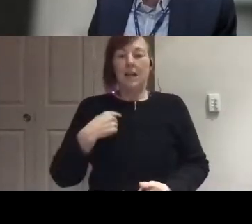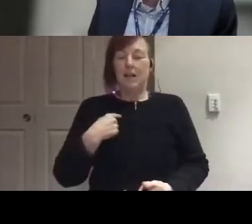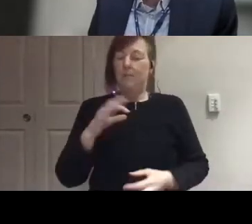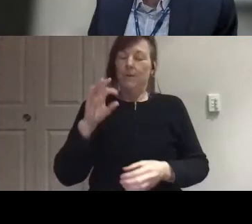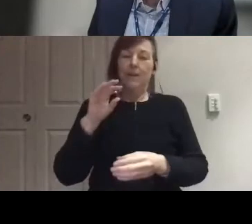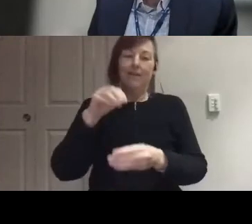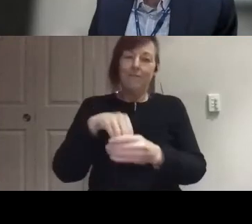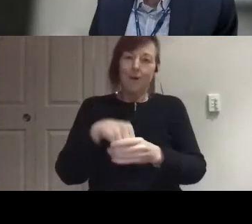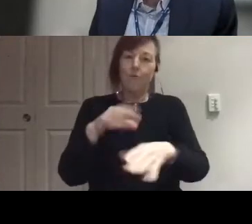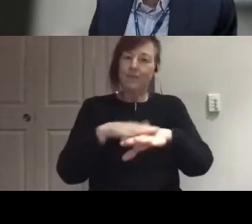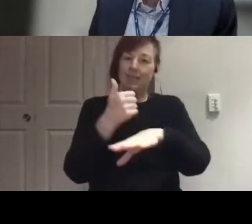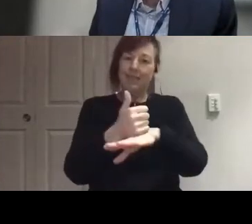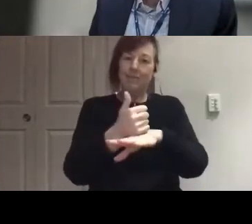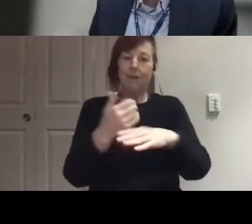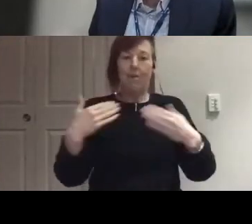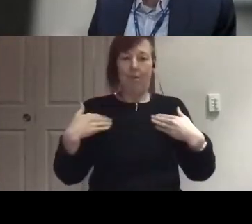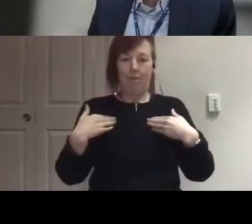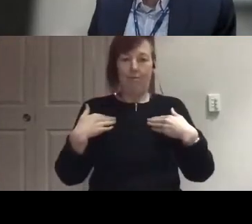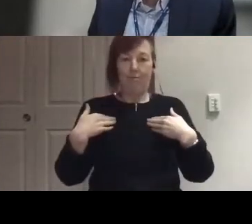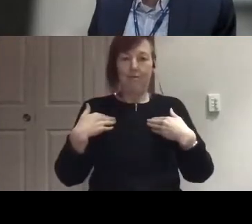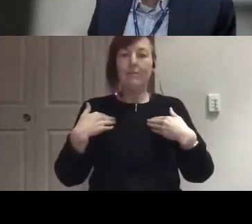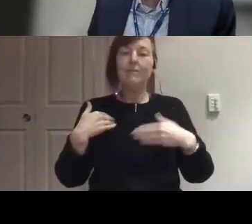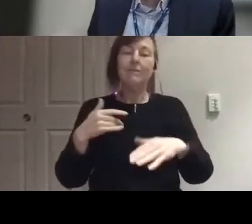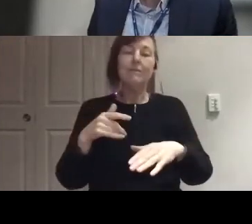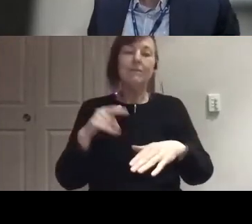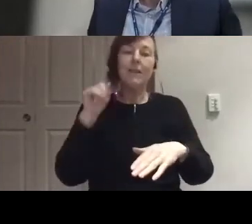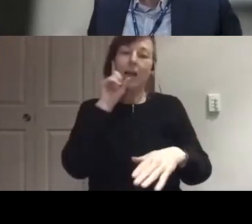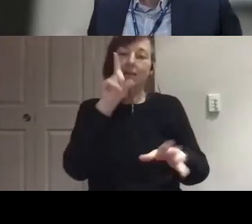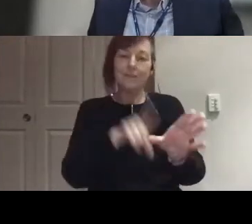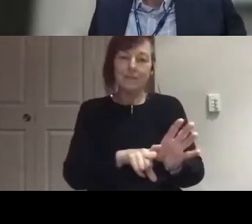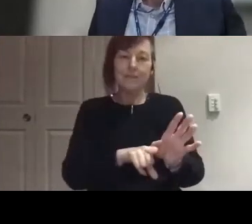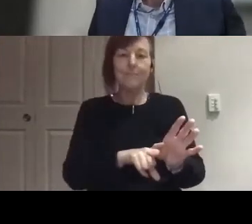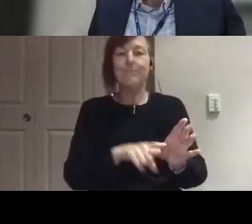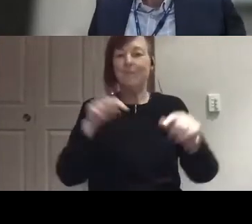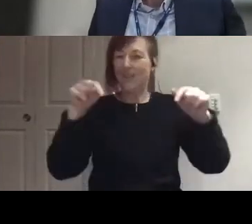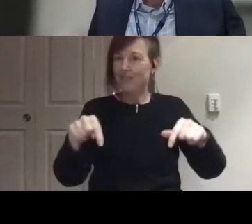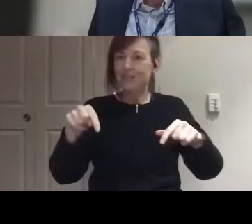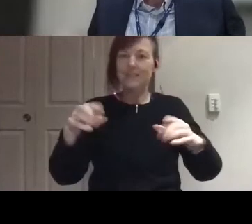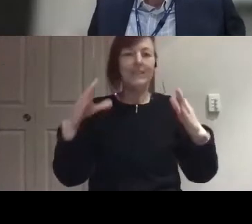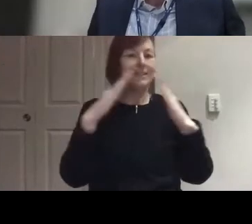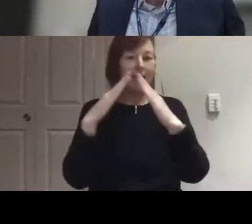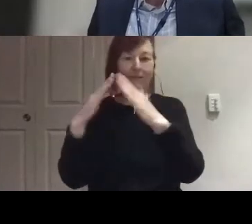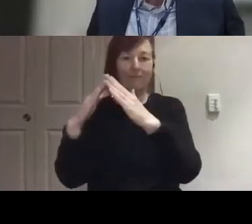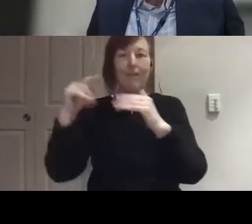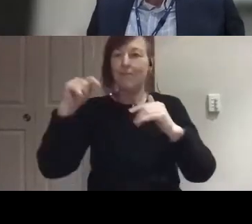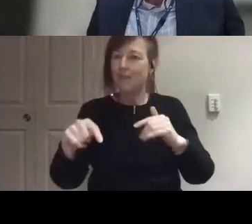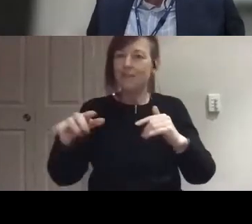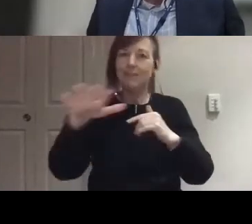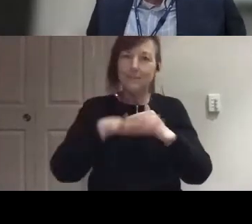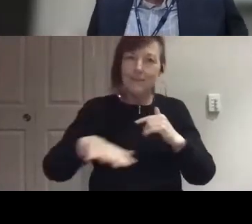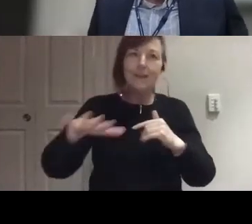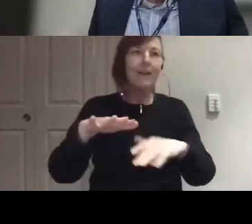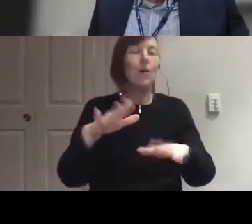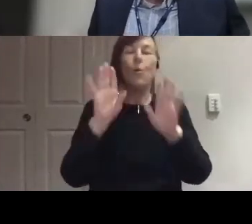units. And I remember in October 2020, as a town and as a public health unit, you did a fabulous job in cutting down in